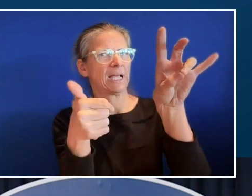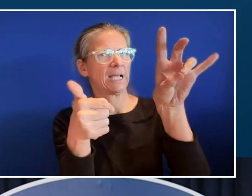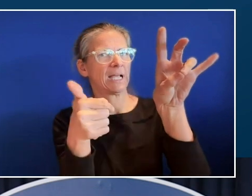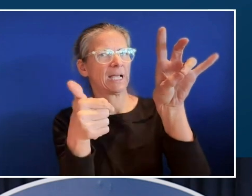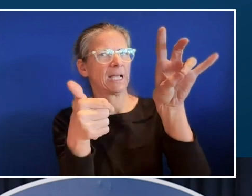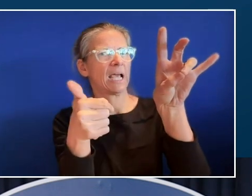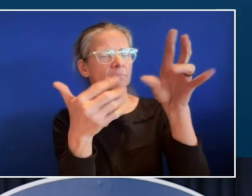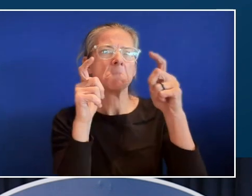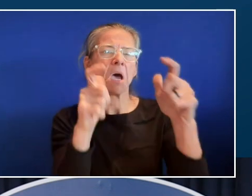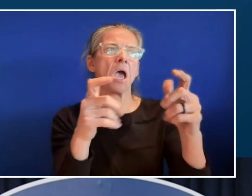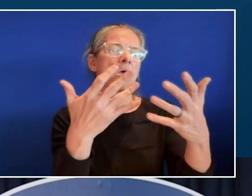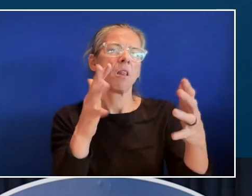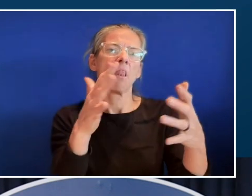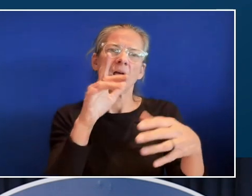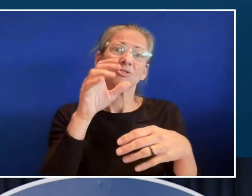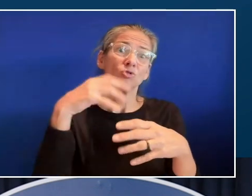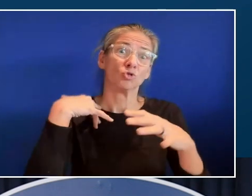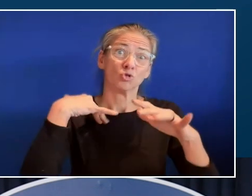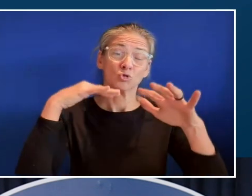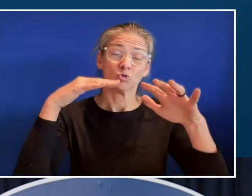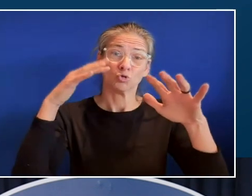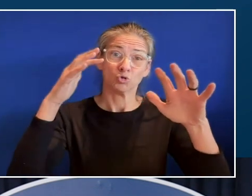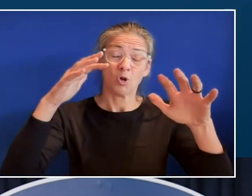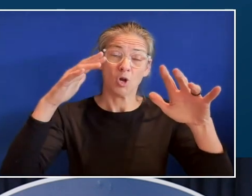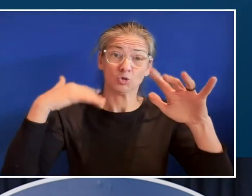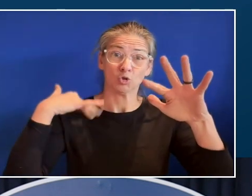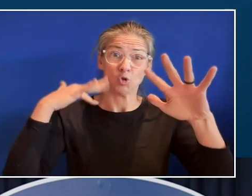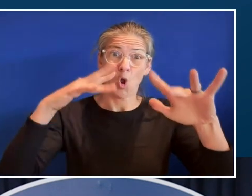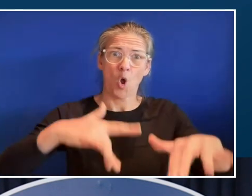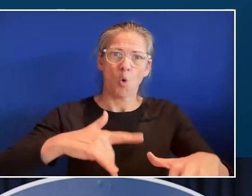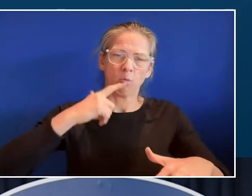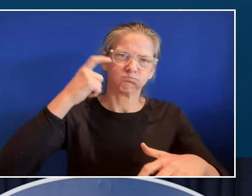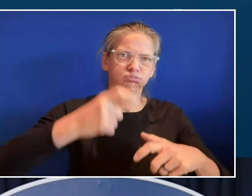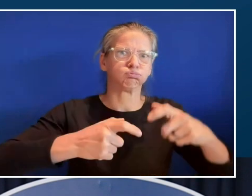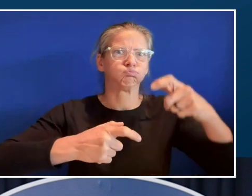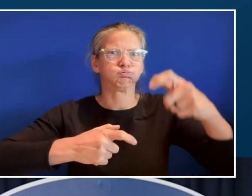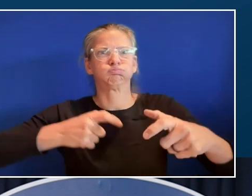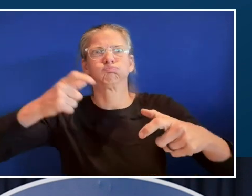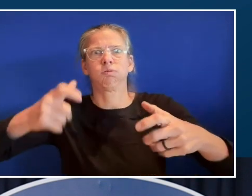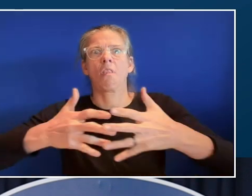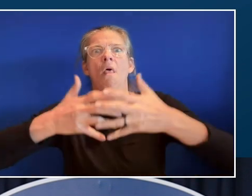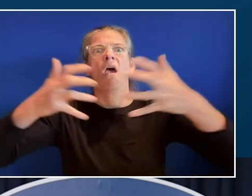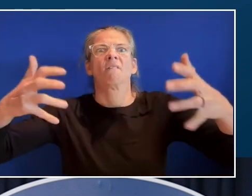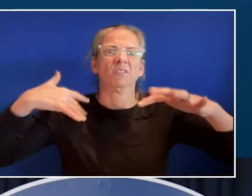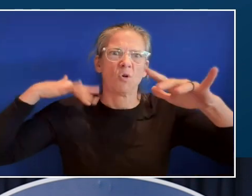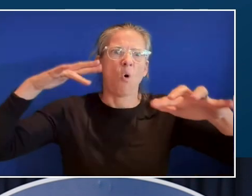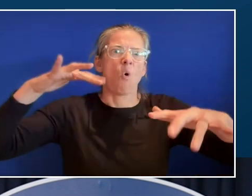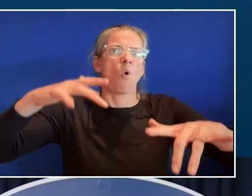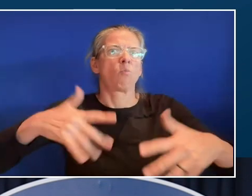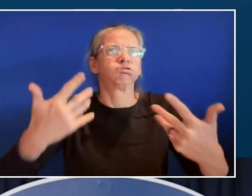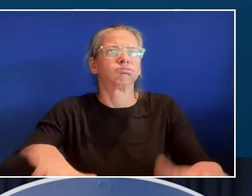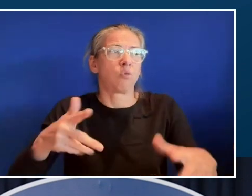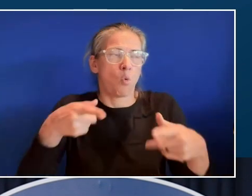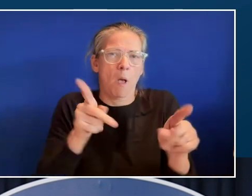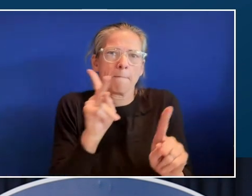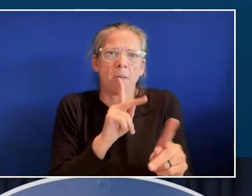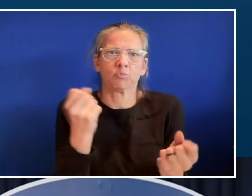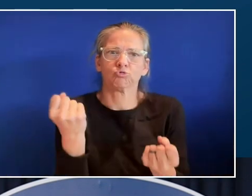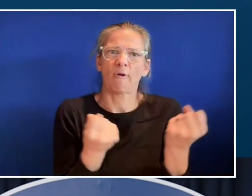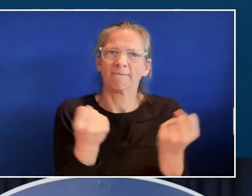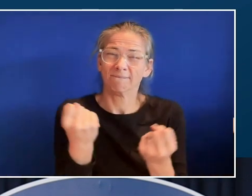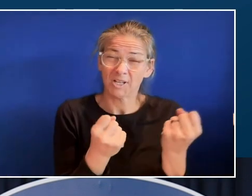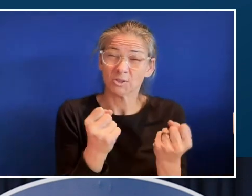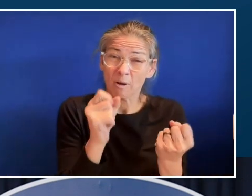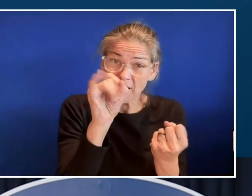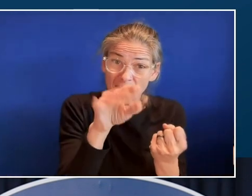be big, wet flakes of snow that could be coming down right at the time that the vast majority of people are on the road. So